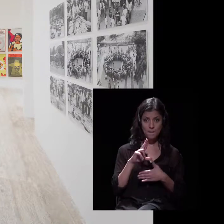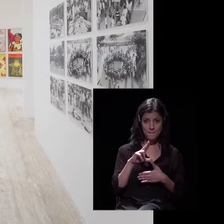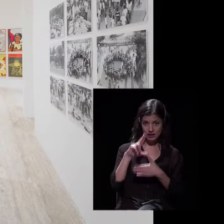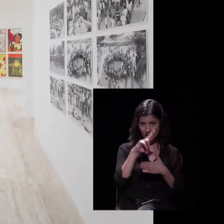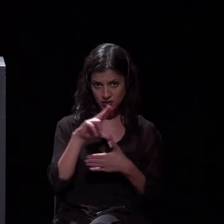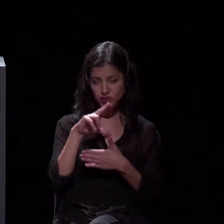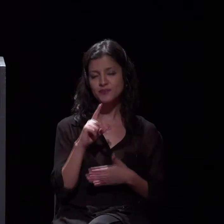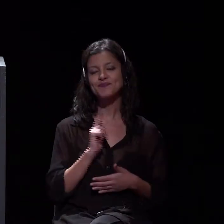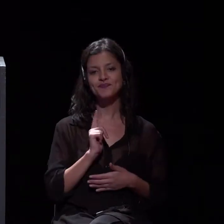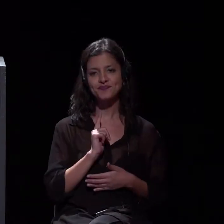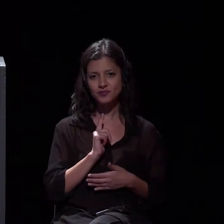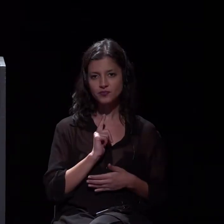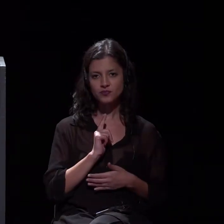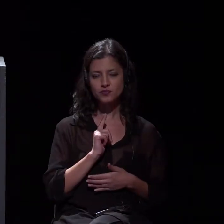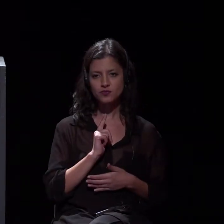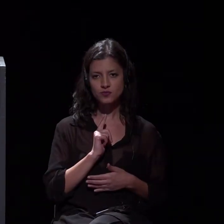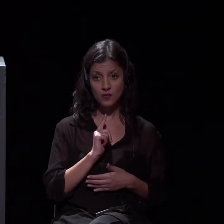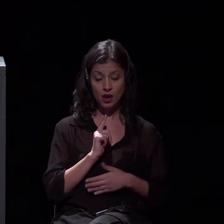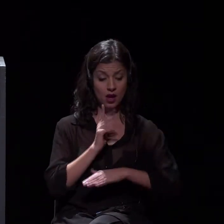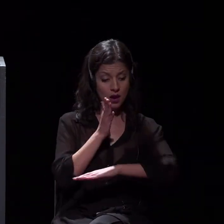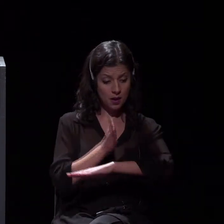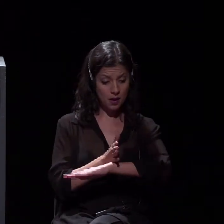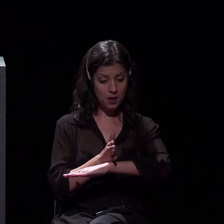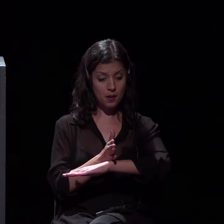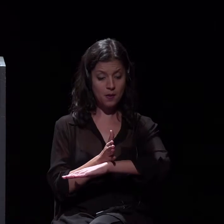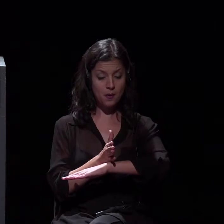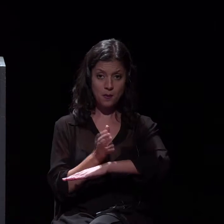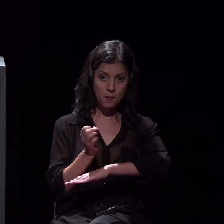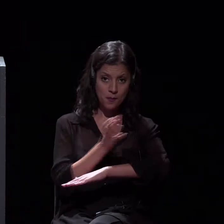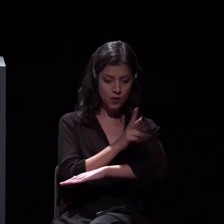had been closely monitored by sociologists and